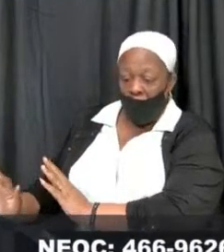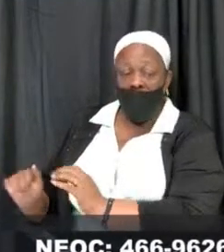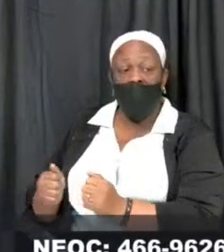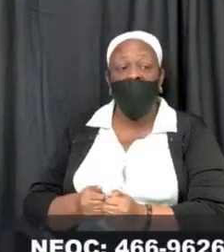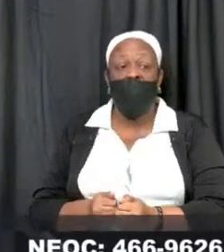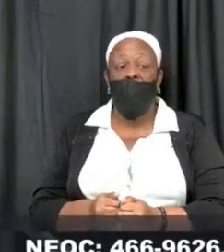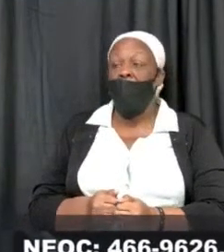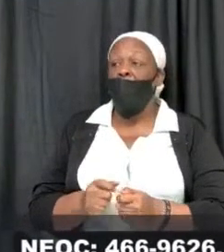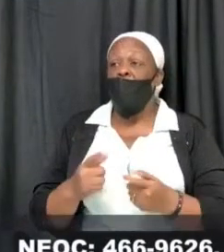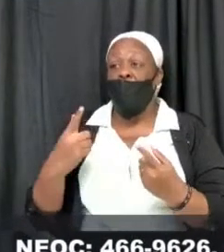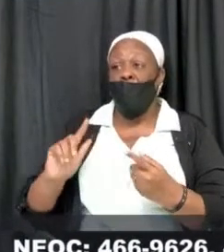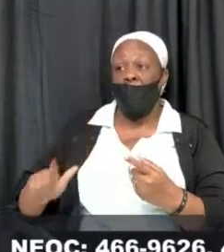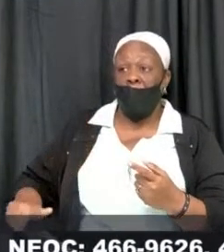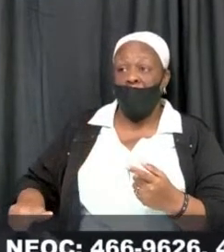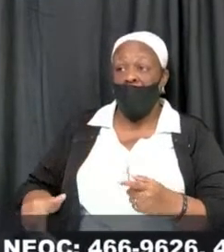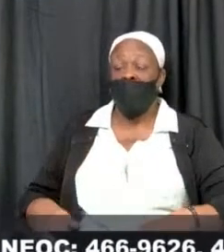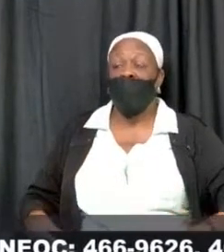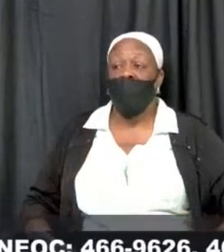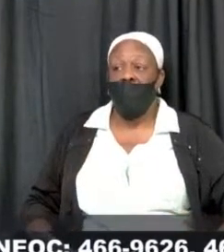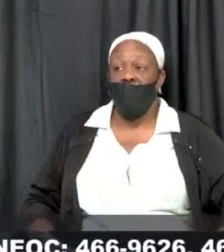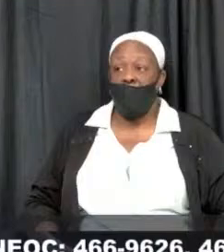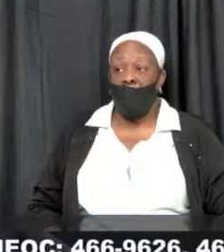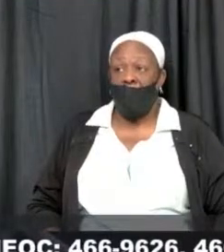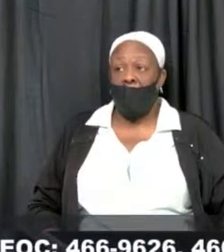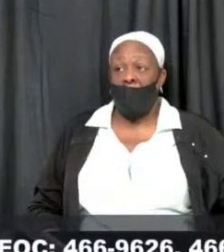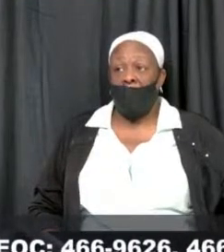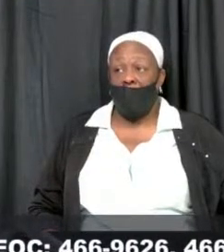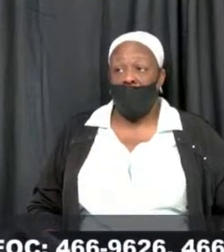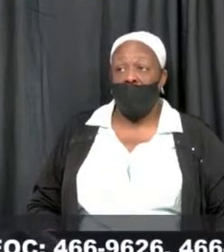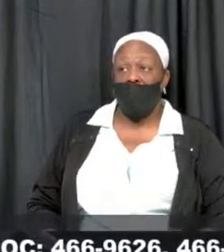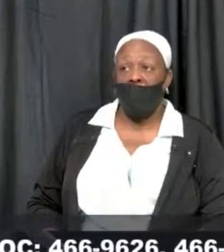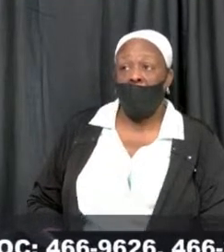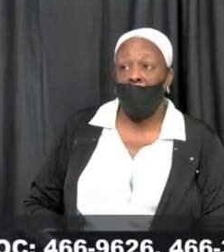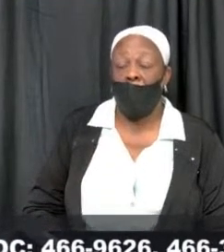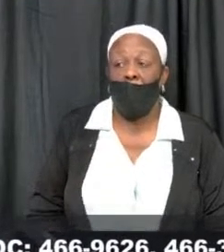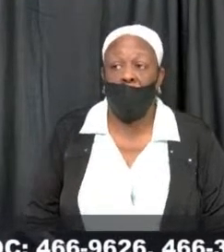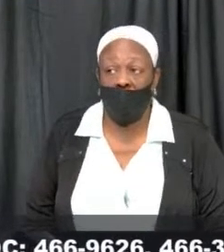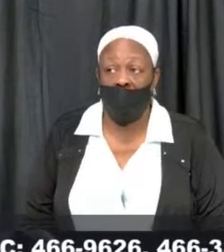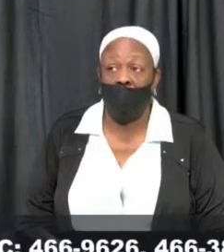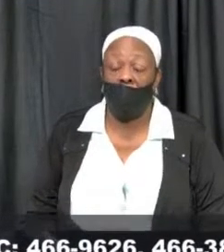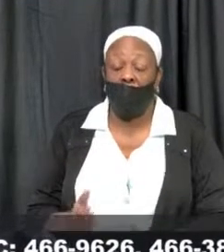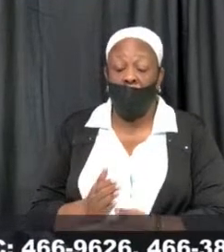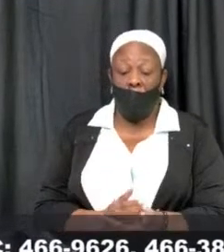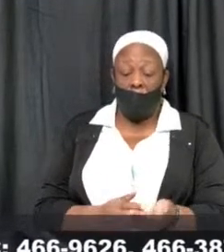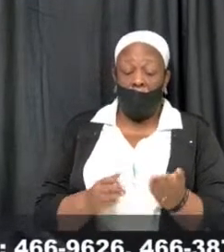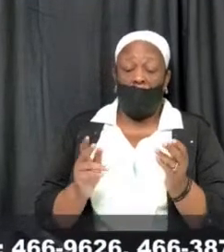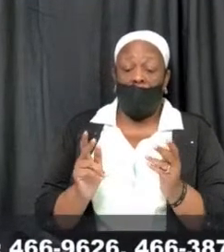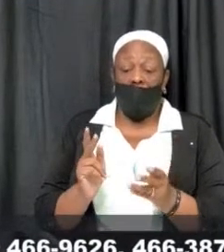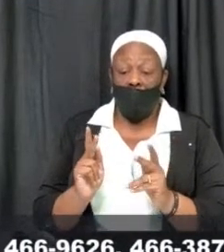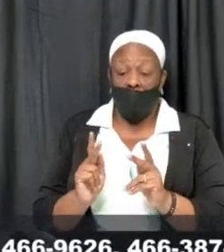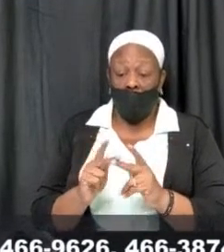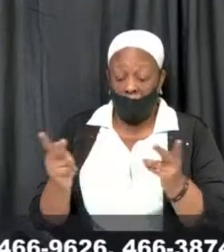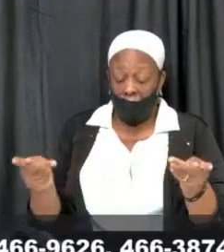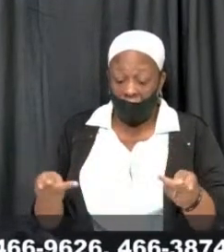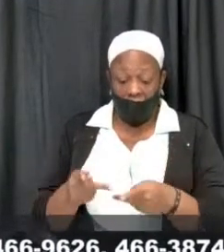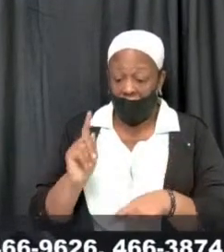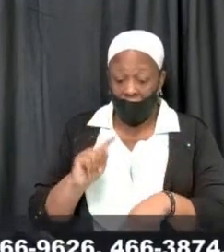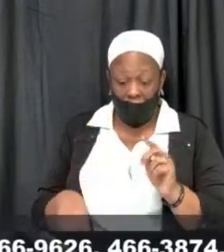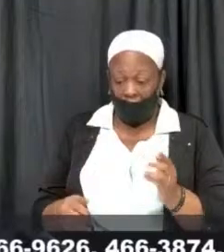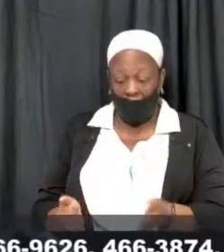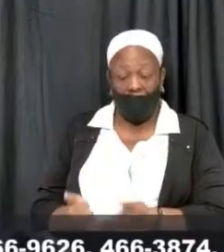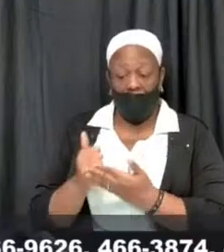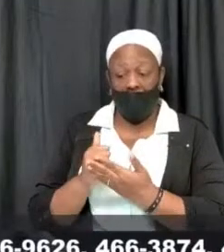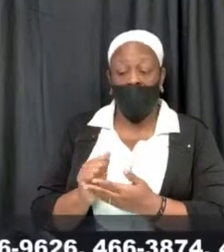many countries are having in terms of having being able to provide external assistance. So the drive will